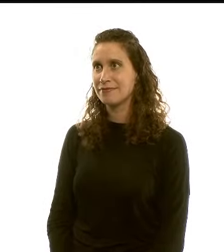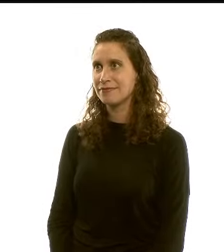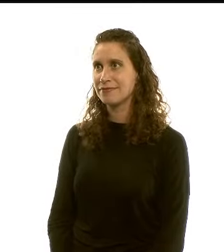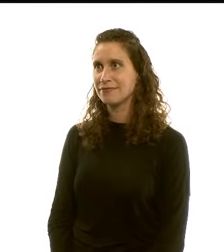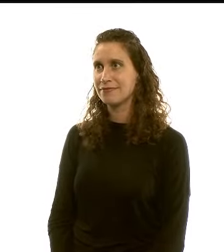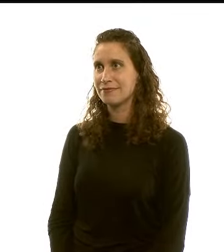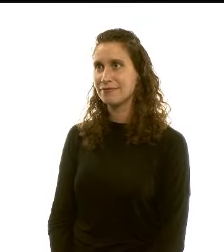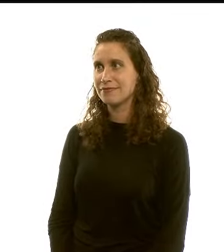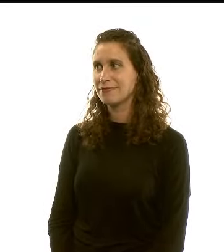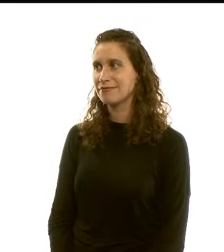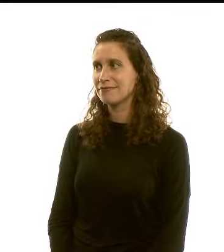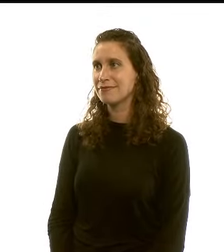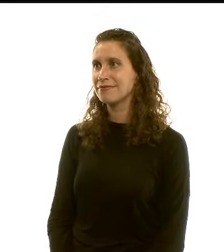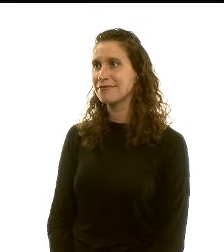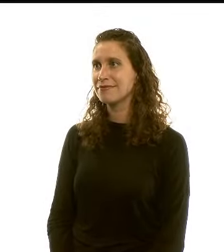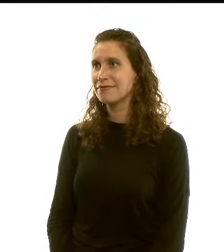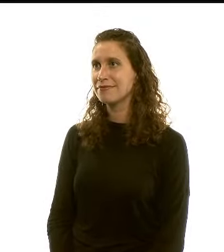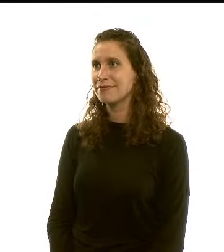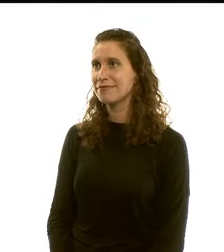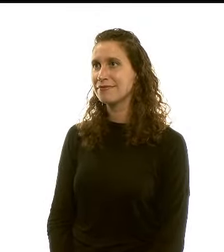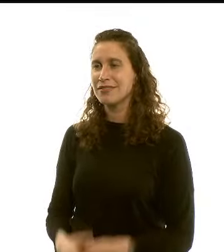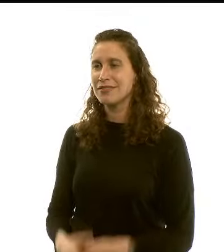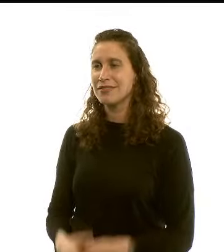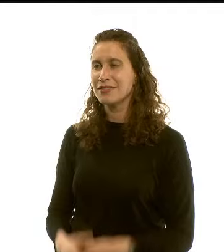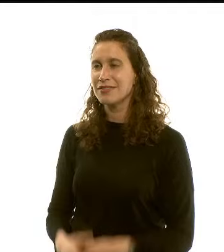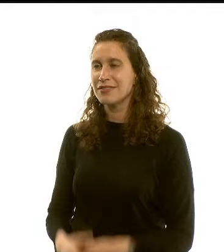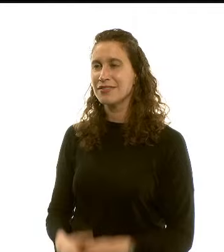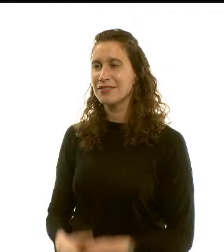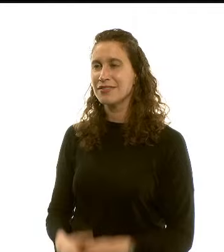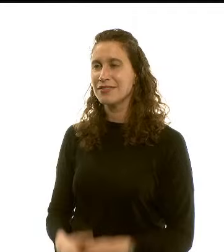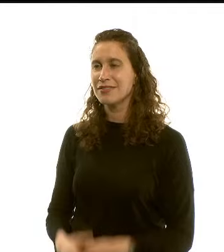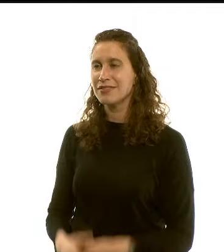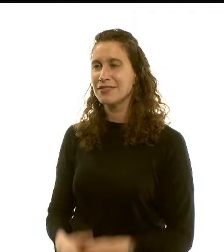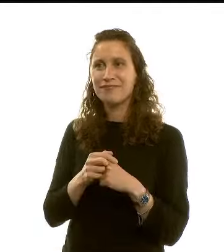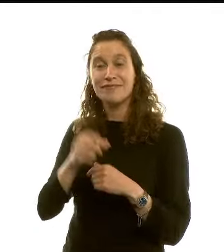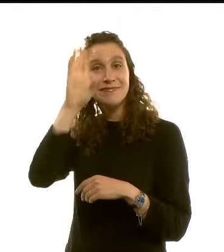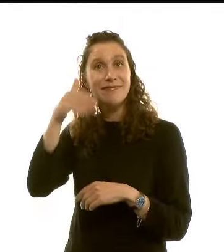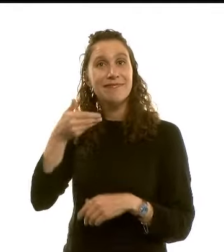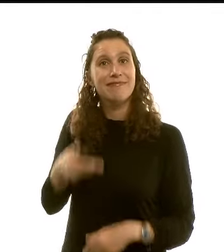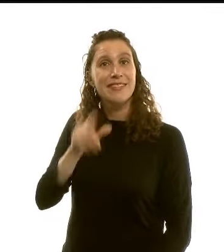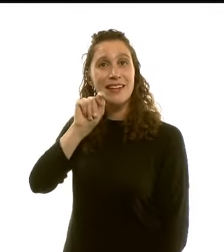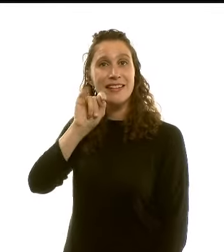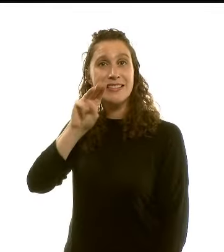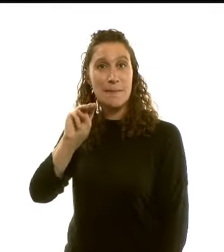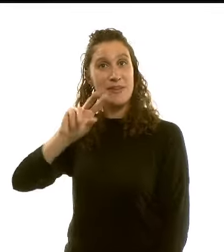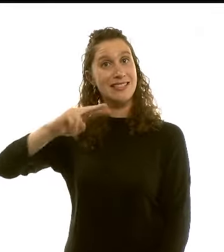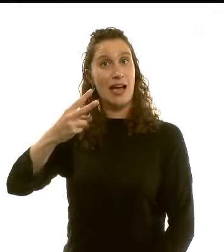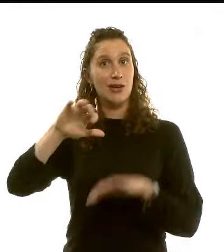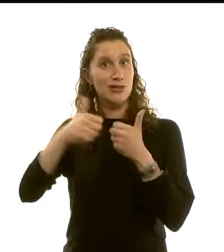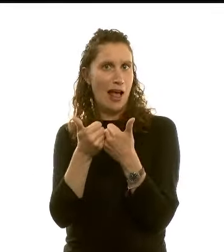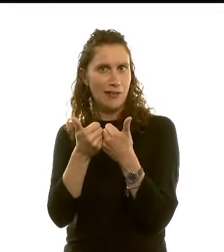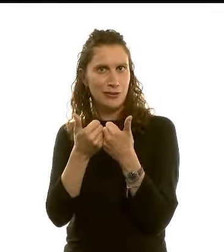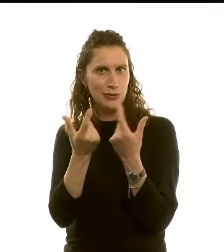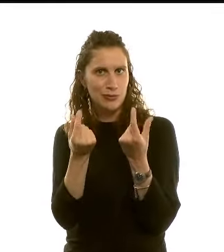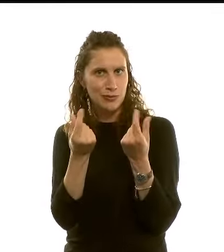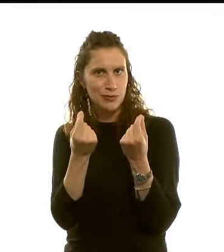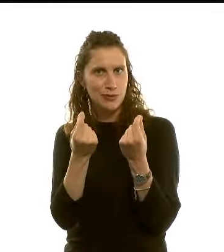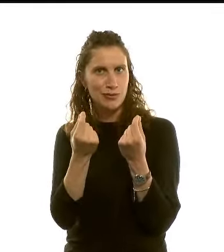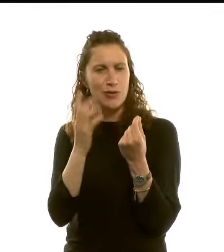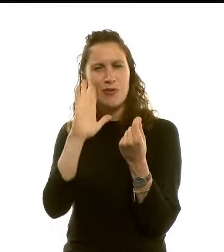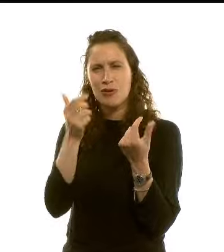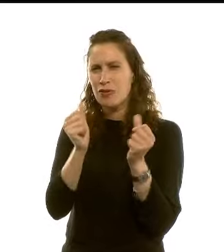Okay, let's go LegoCon. Hi everyone, I'm Tim. Welcome to the second challenge. So for this one, we're going to try